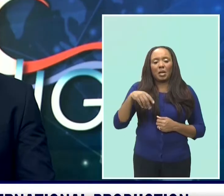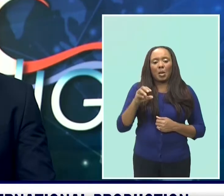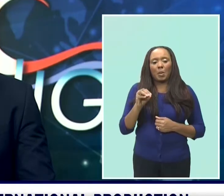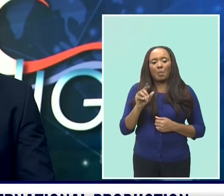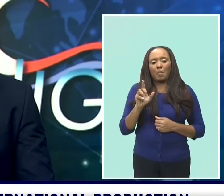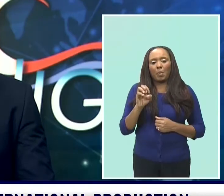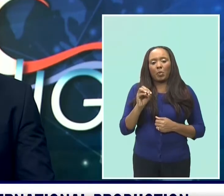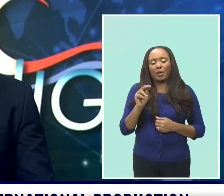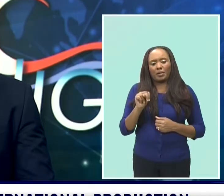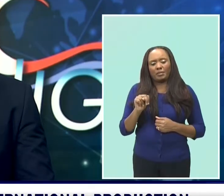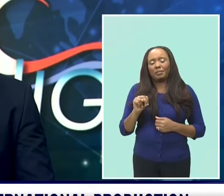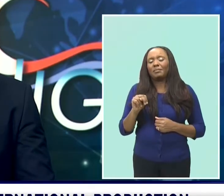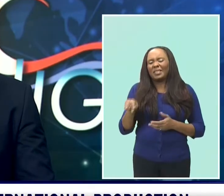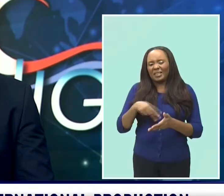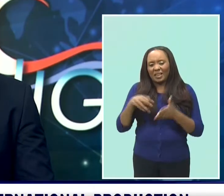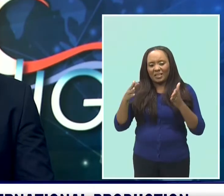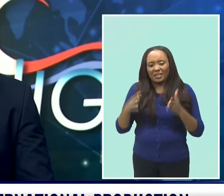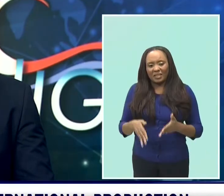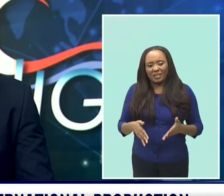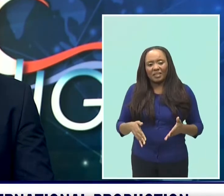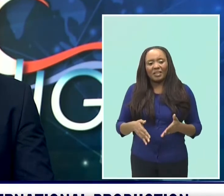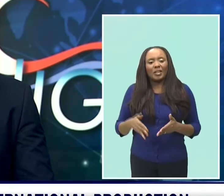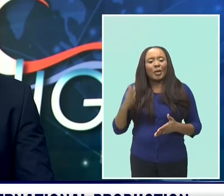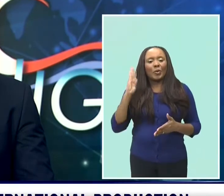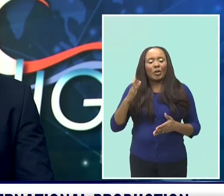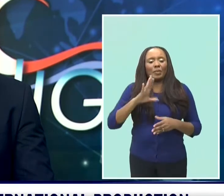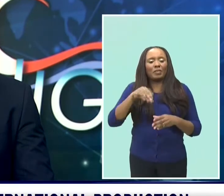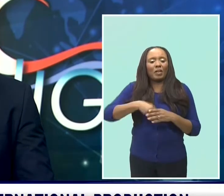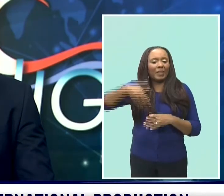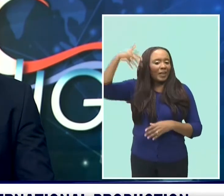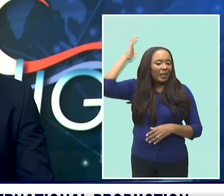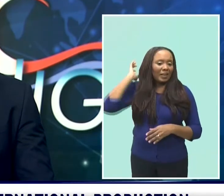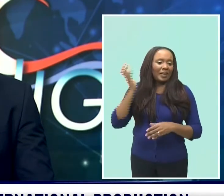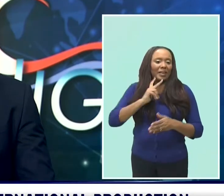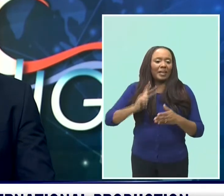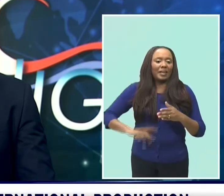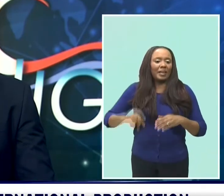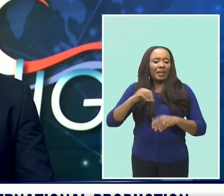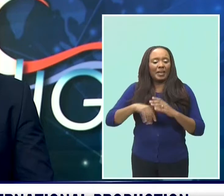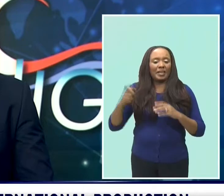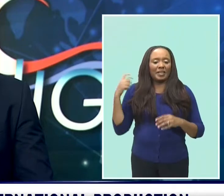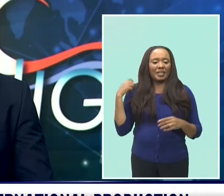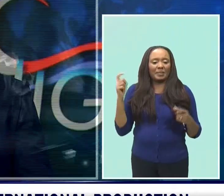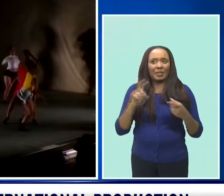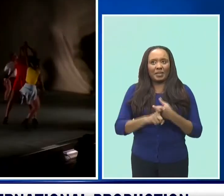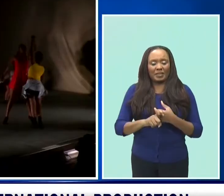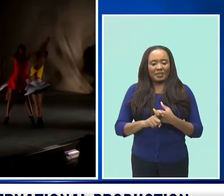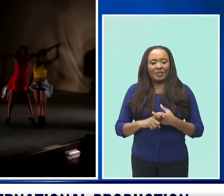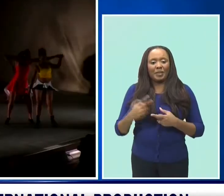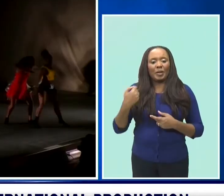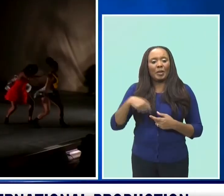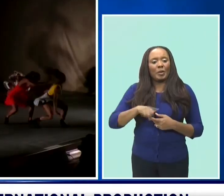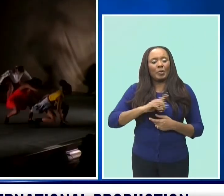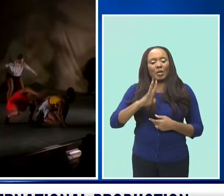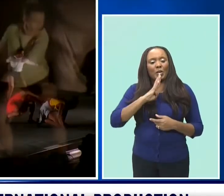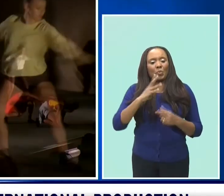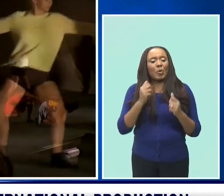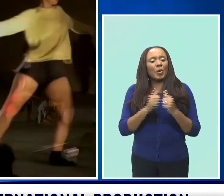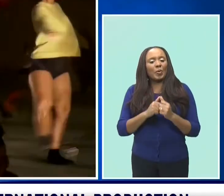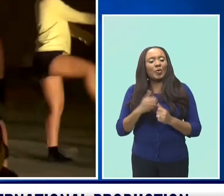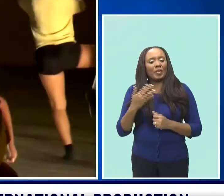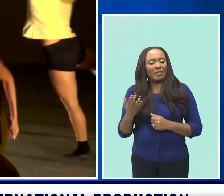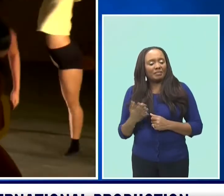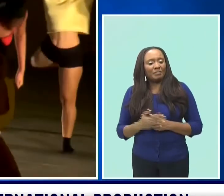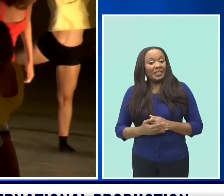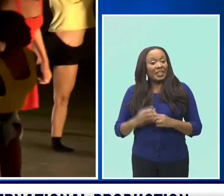lifetime. He's been hired as part of the cast for The Lion King being staged in Spain. CBC News caught up with the dancer, choreographer,